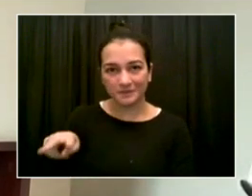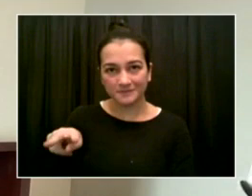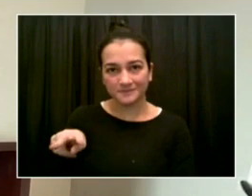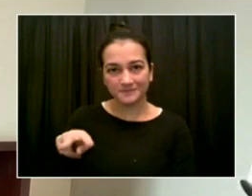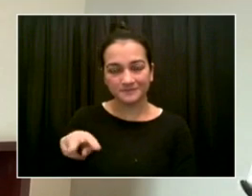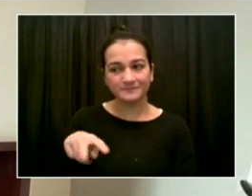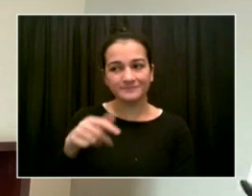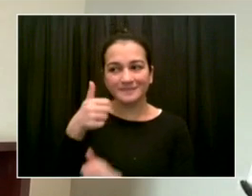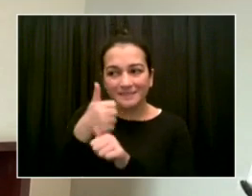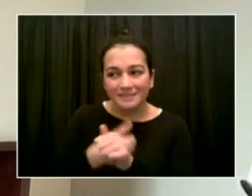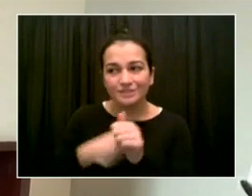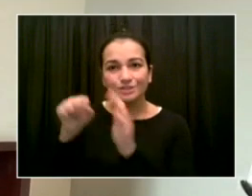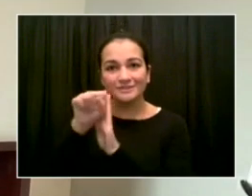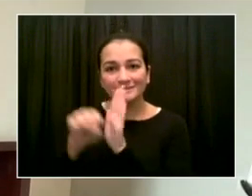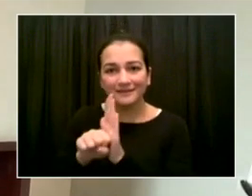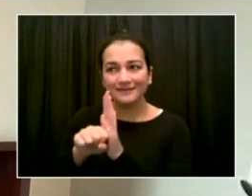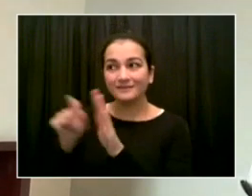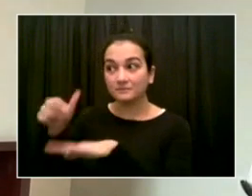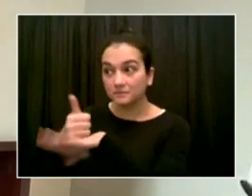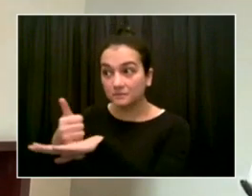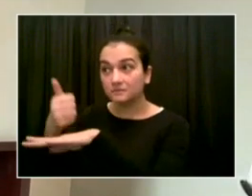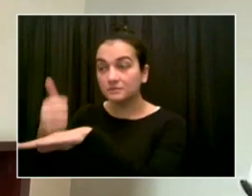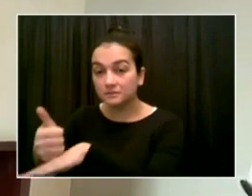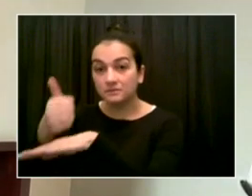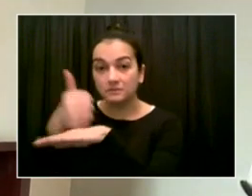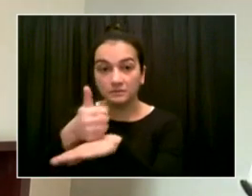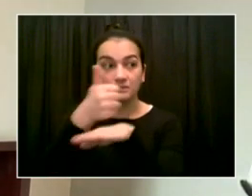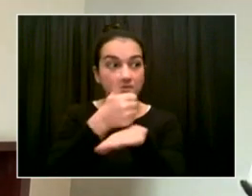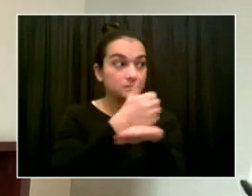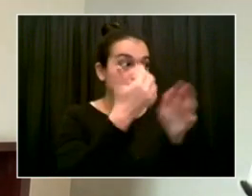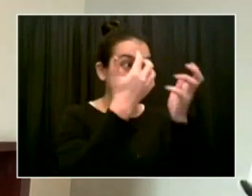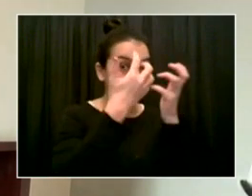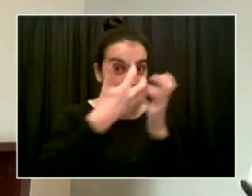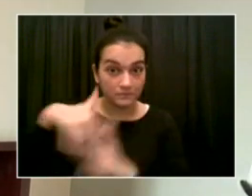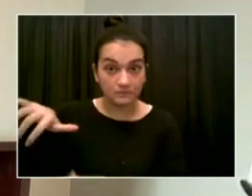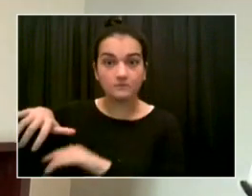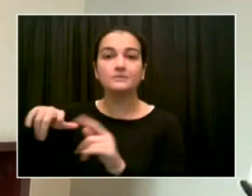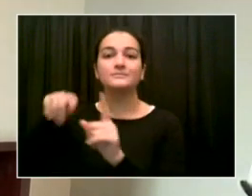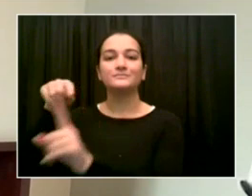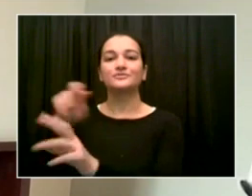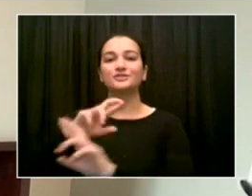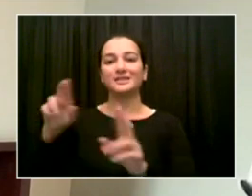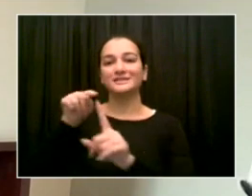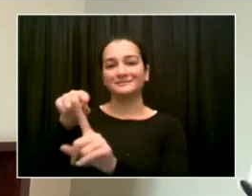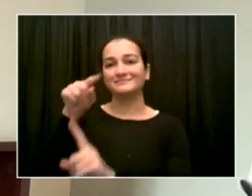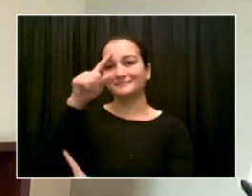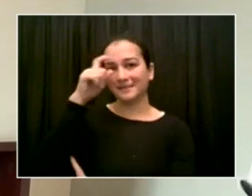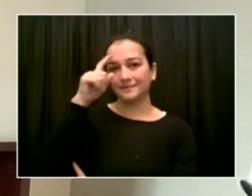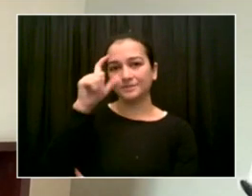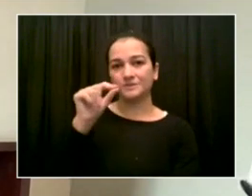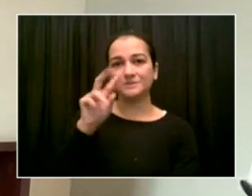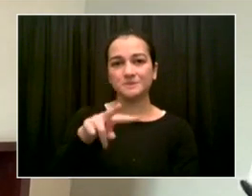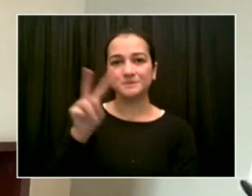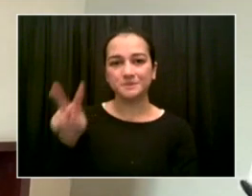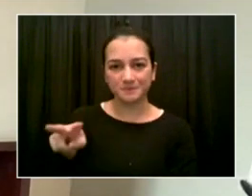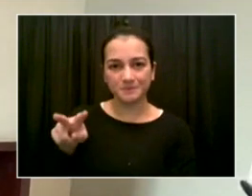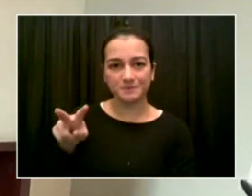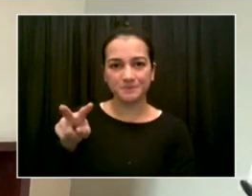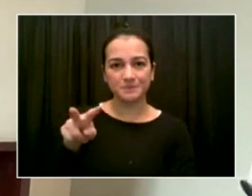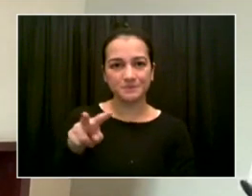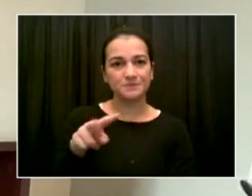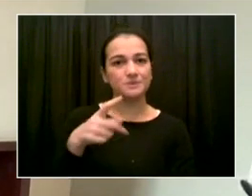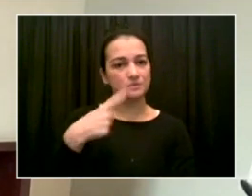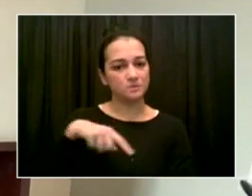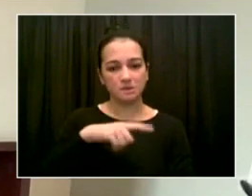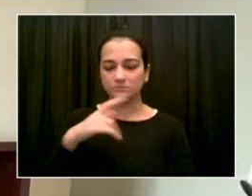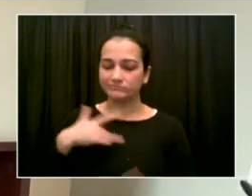need, states now must develop this infrastructure, and a consortium of the nation's leading mental health organizations,